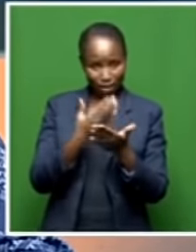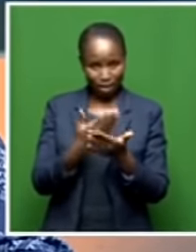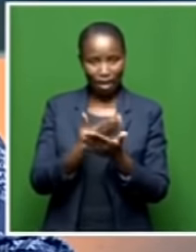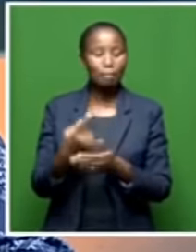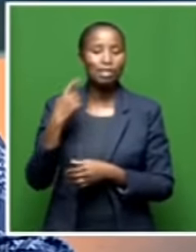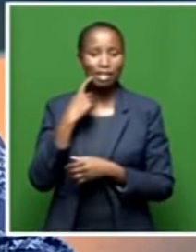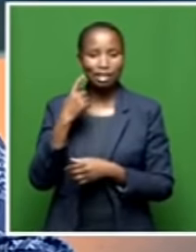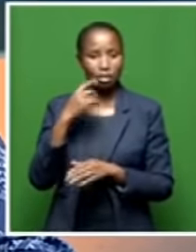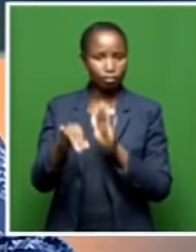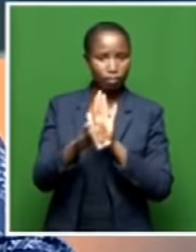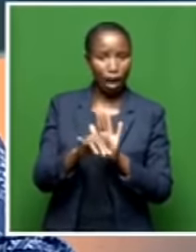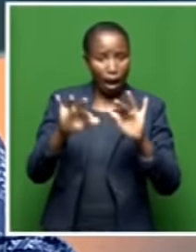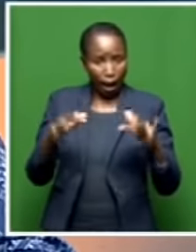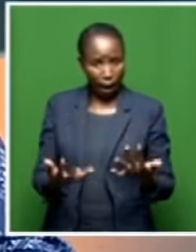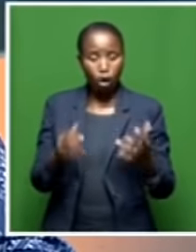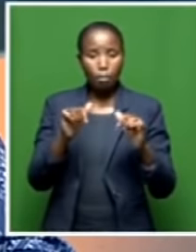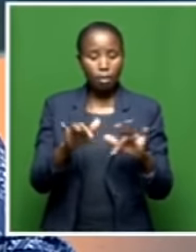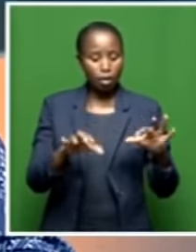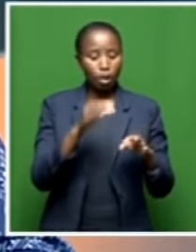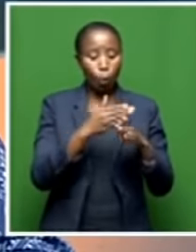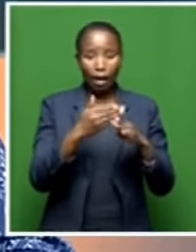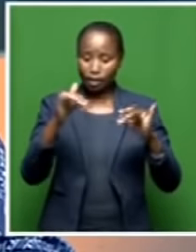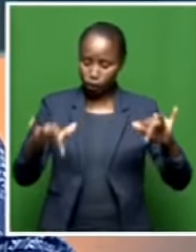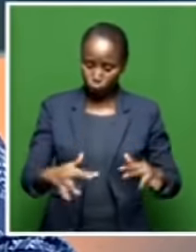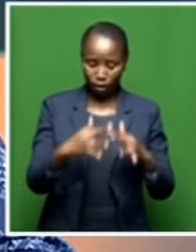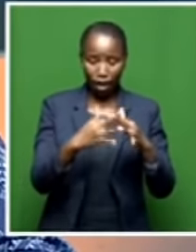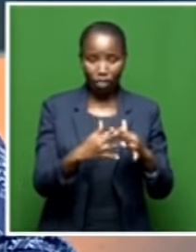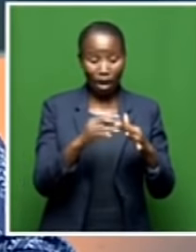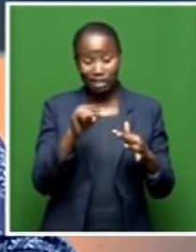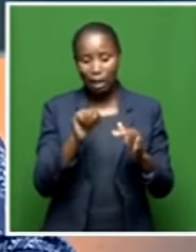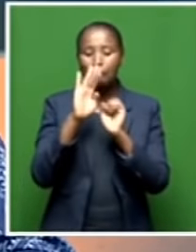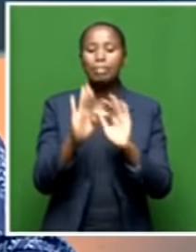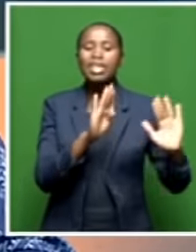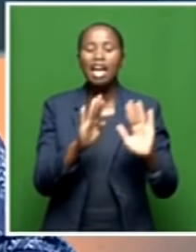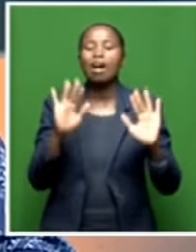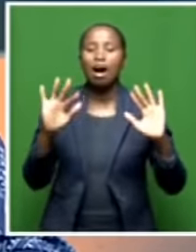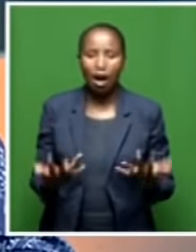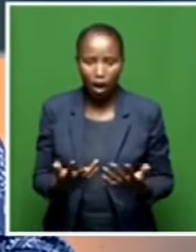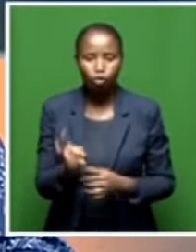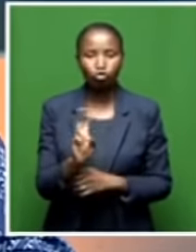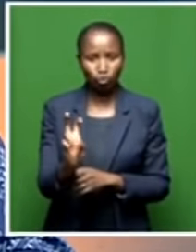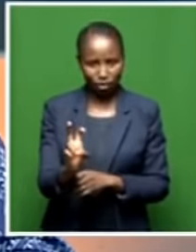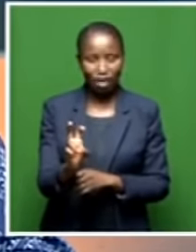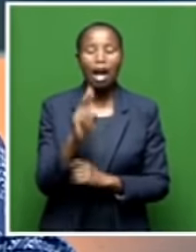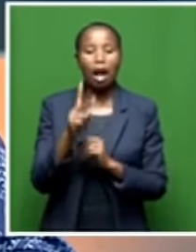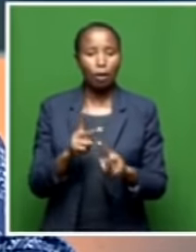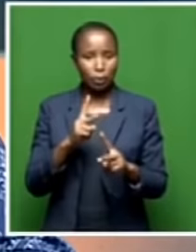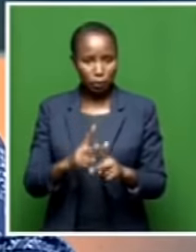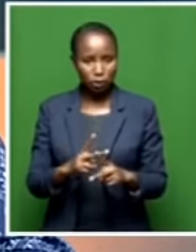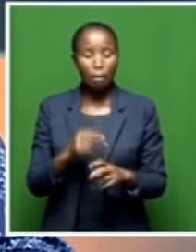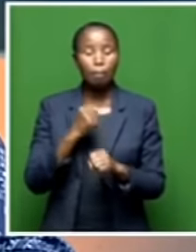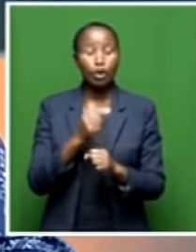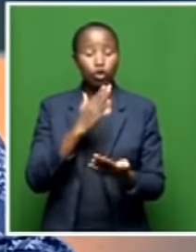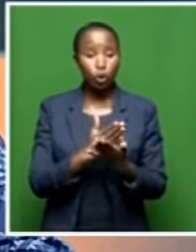to behave and how they are going to make sure that the coalition is strong and it exists during